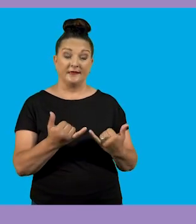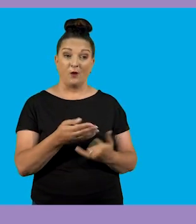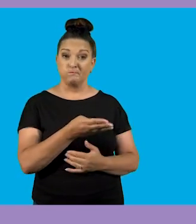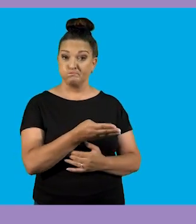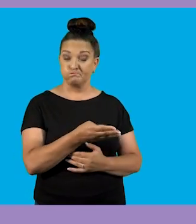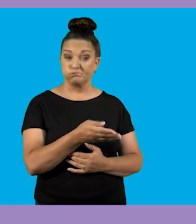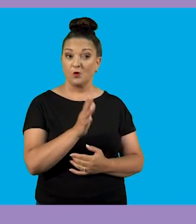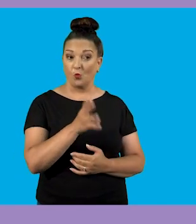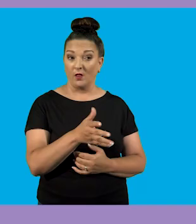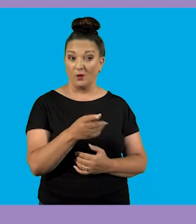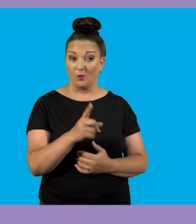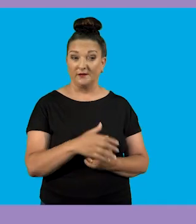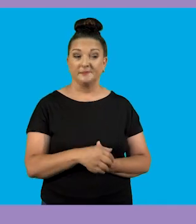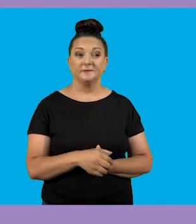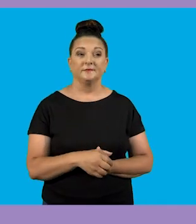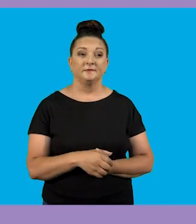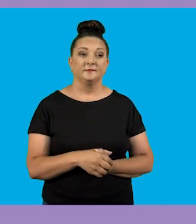we are going to be left with a